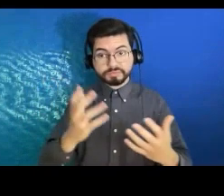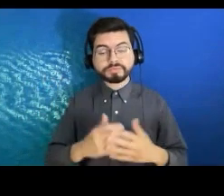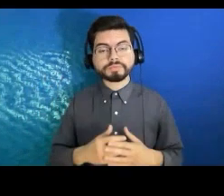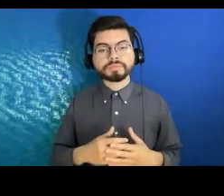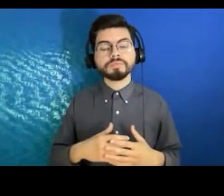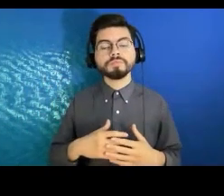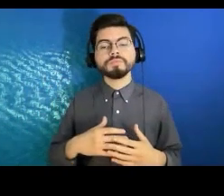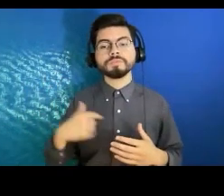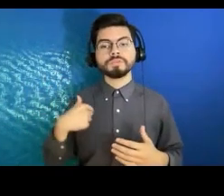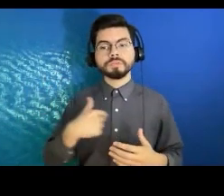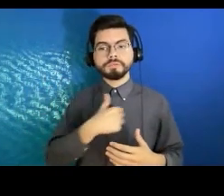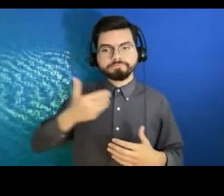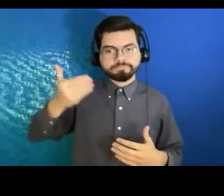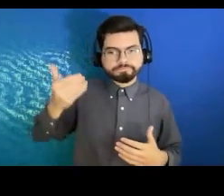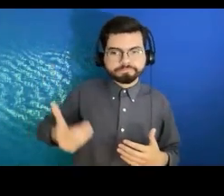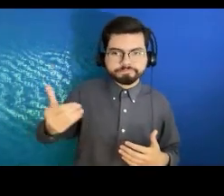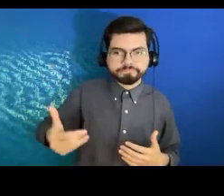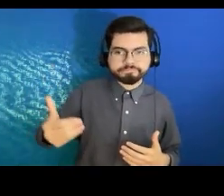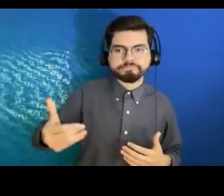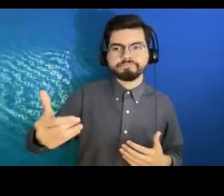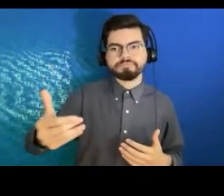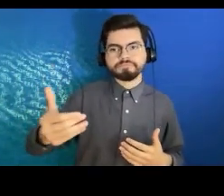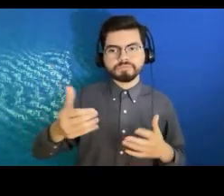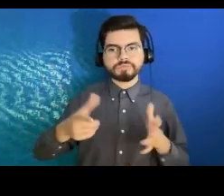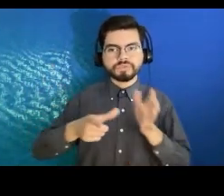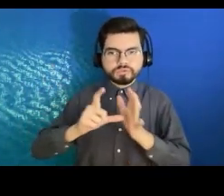review our bear management areas and